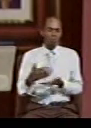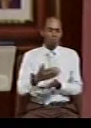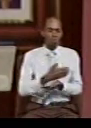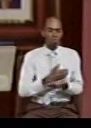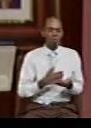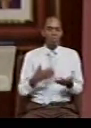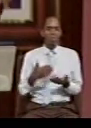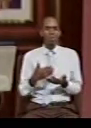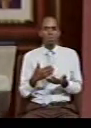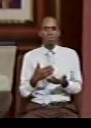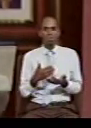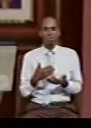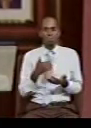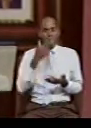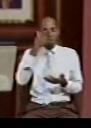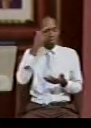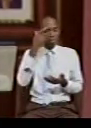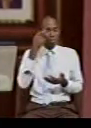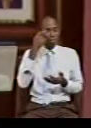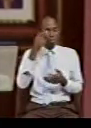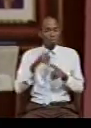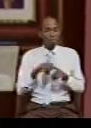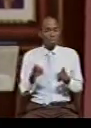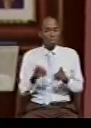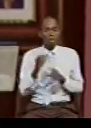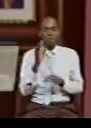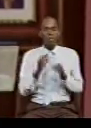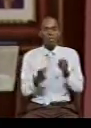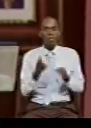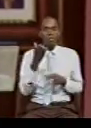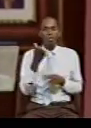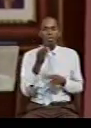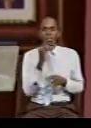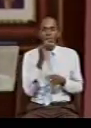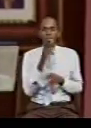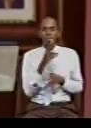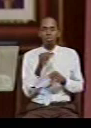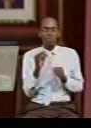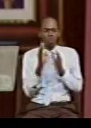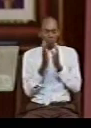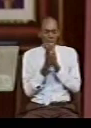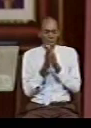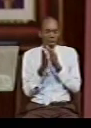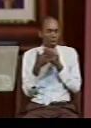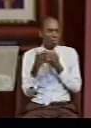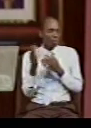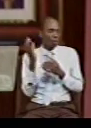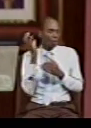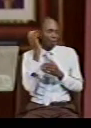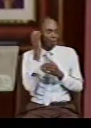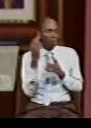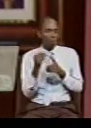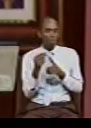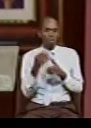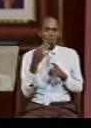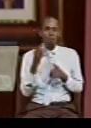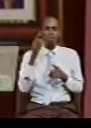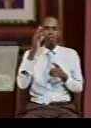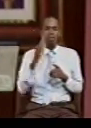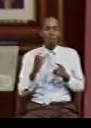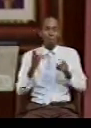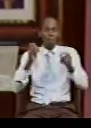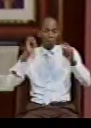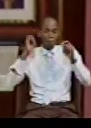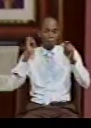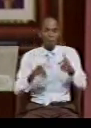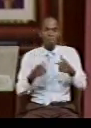prayer. But if there is no prayer after hearing the word, immediately we say, let